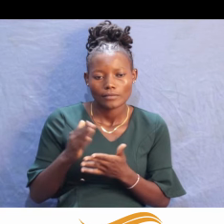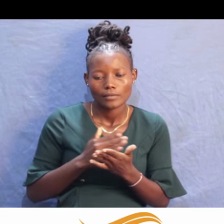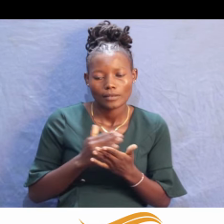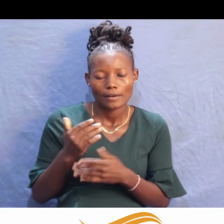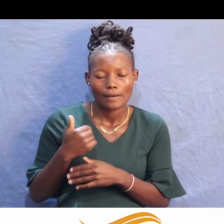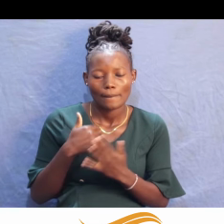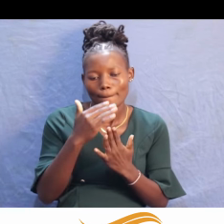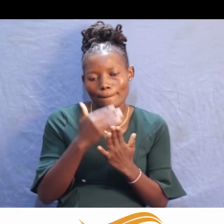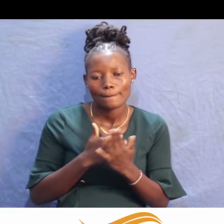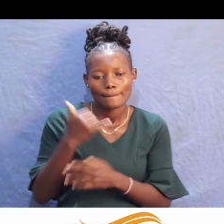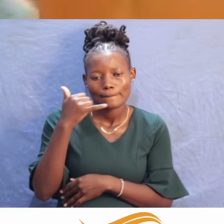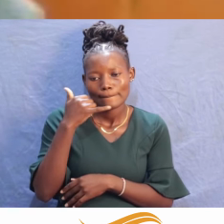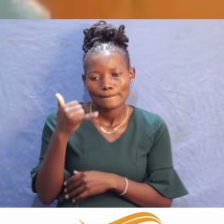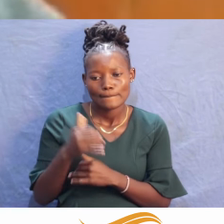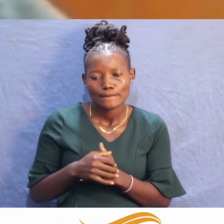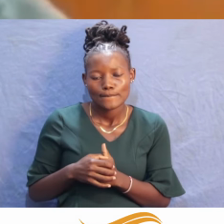screen?